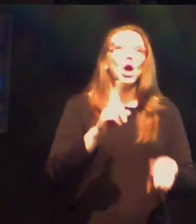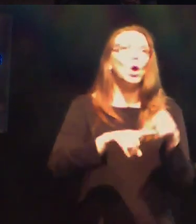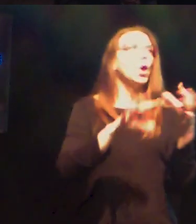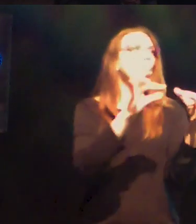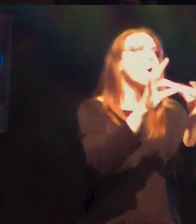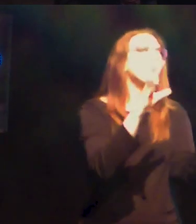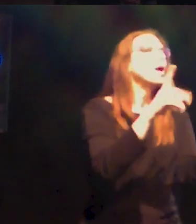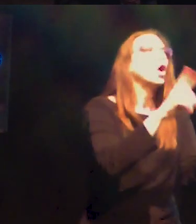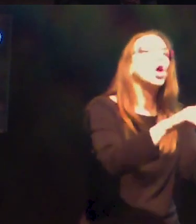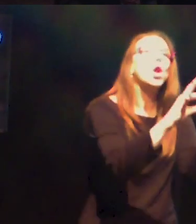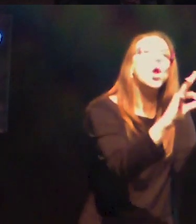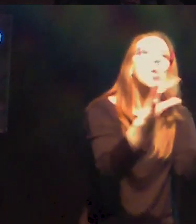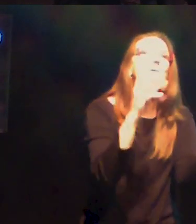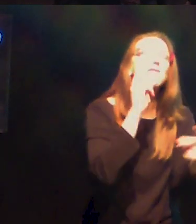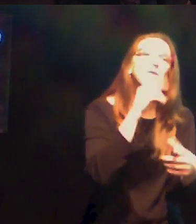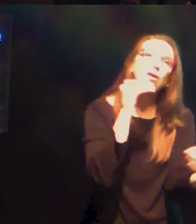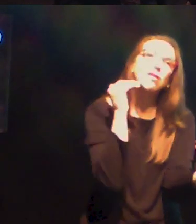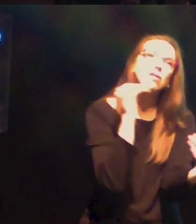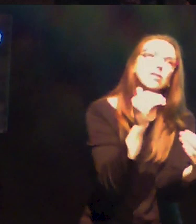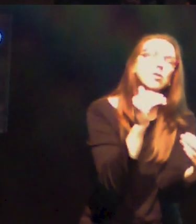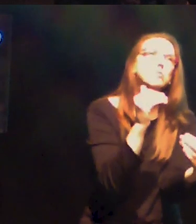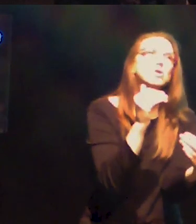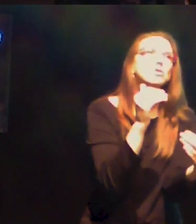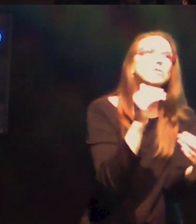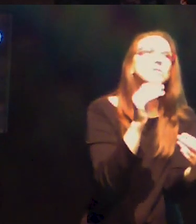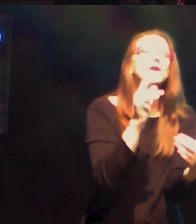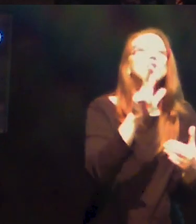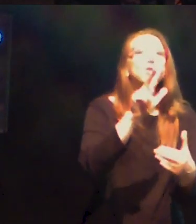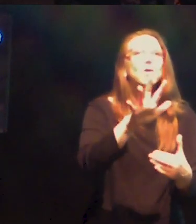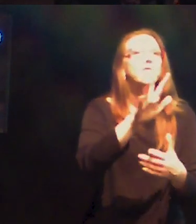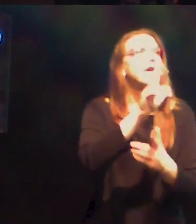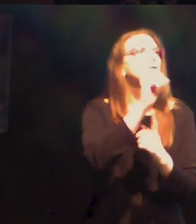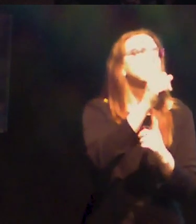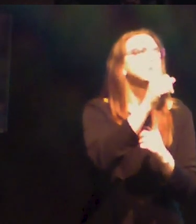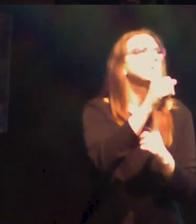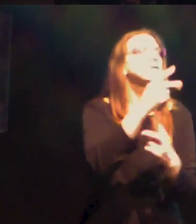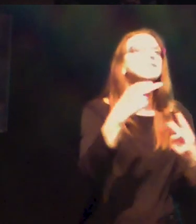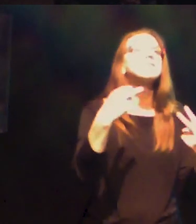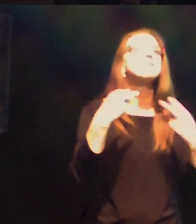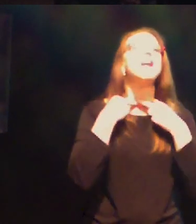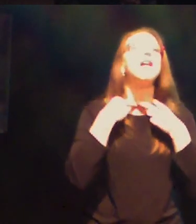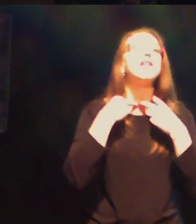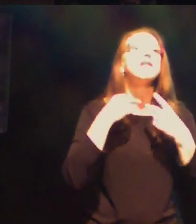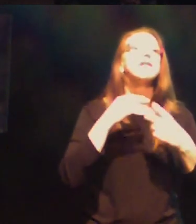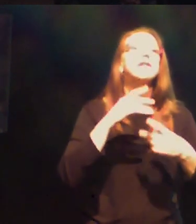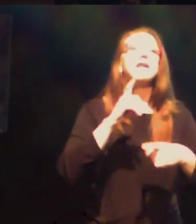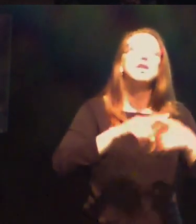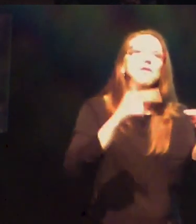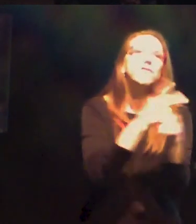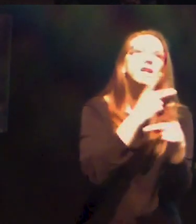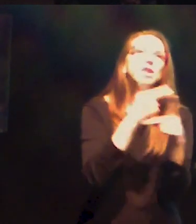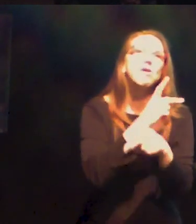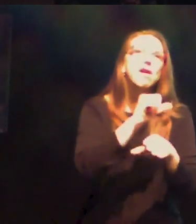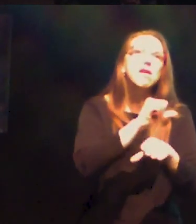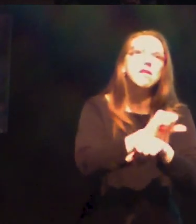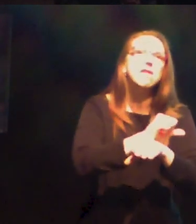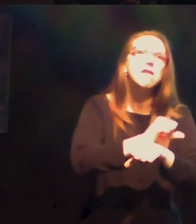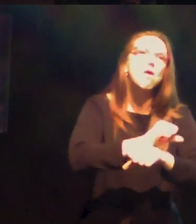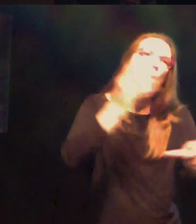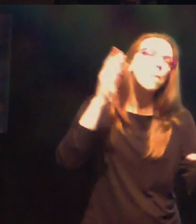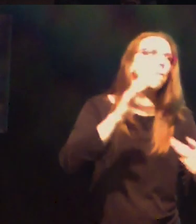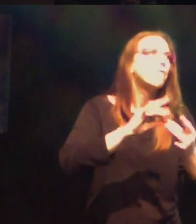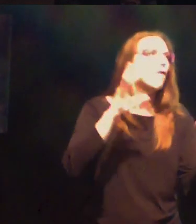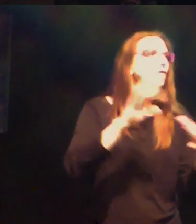it. For almost I would say 35, 40 minutes, they would try to figure out how to open the lock. And I